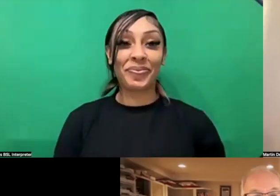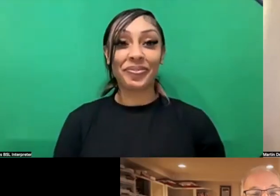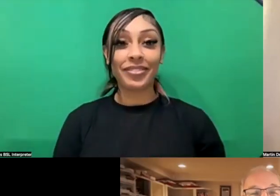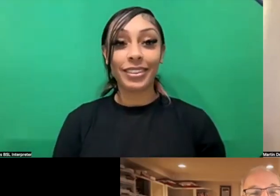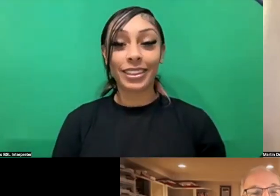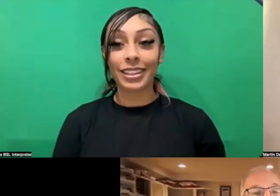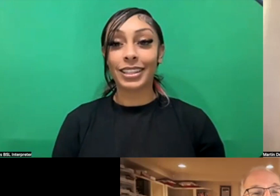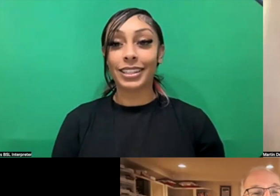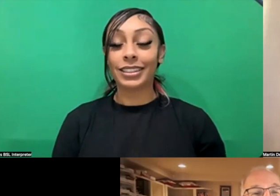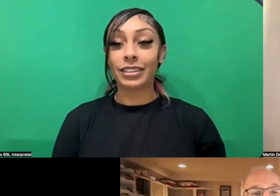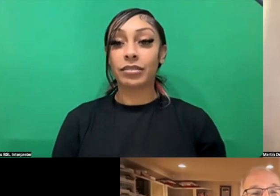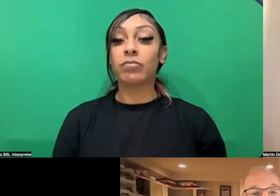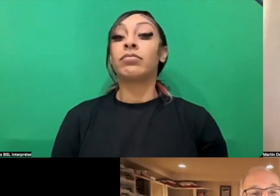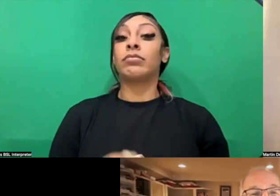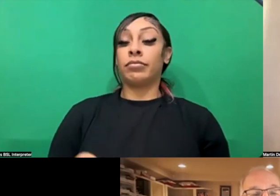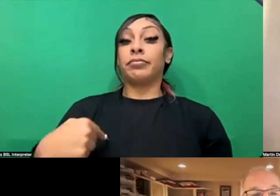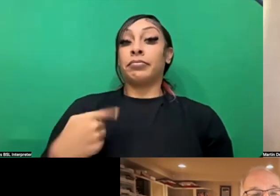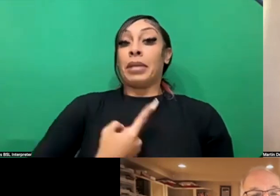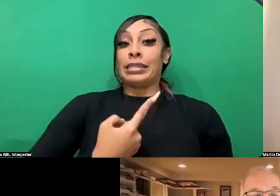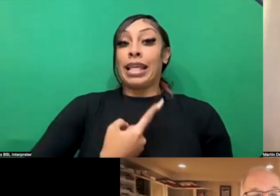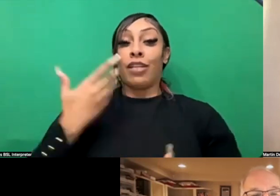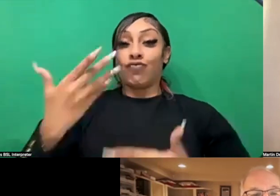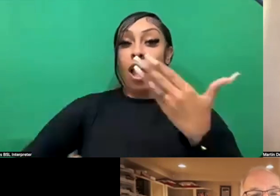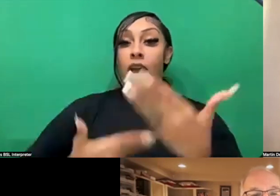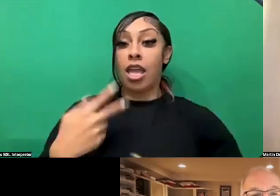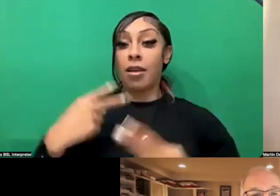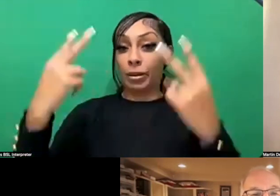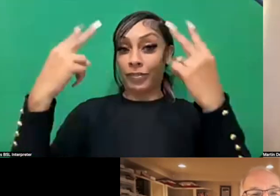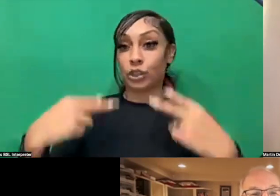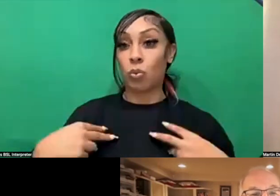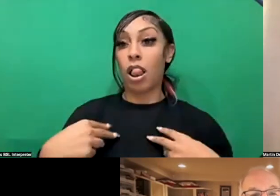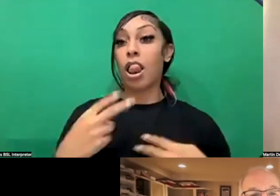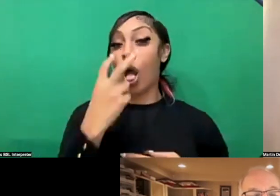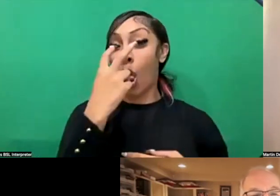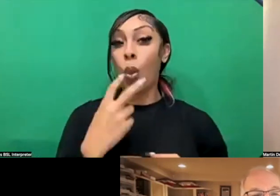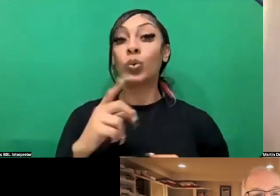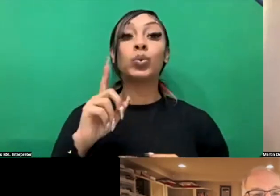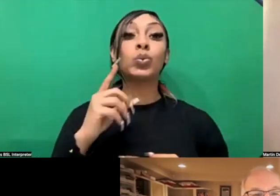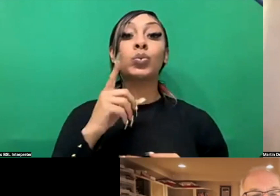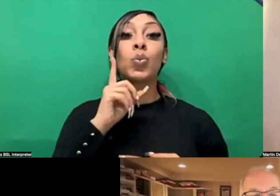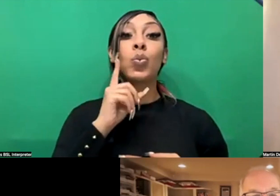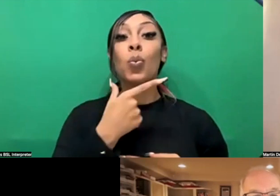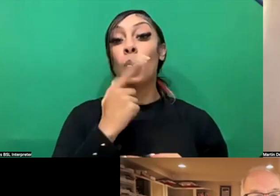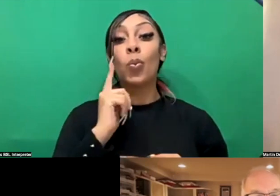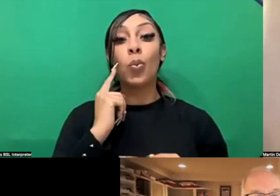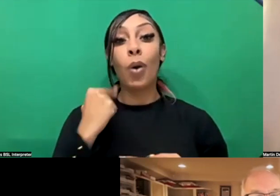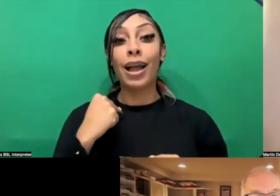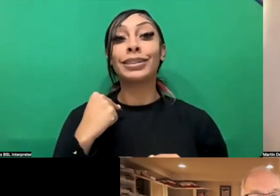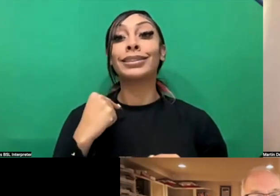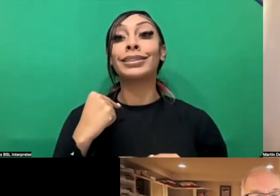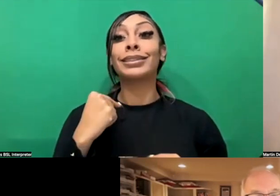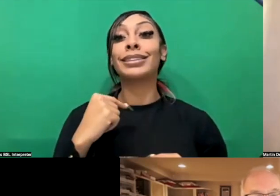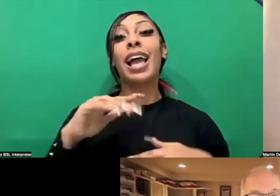I guess I should describe myself as well. I'm a older white British man, a little bit older than Rob